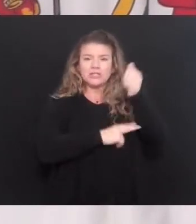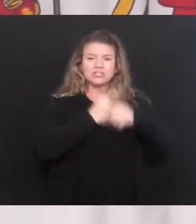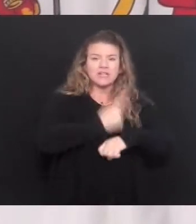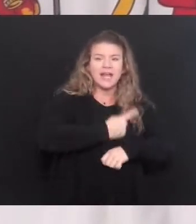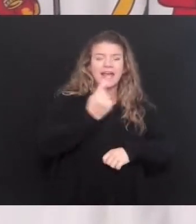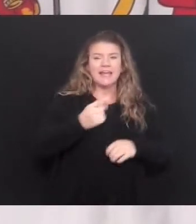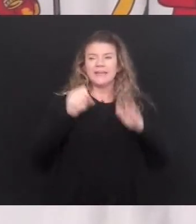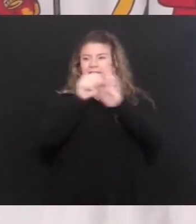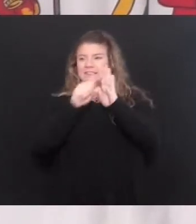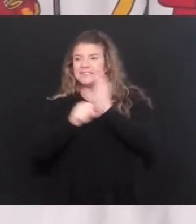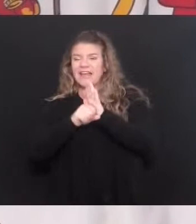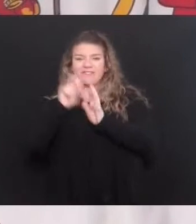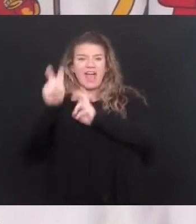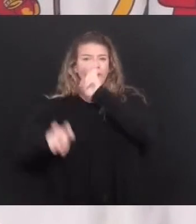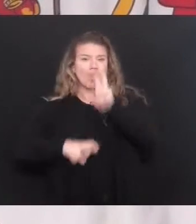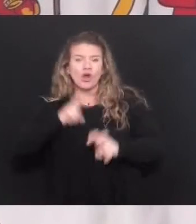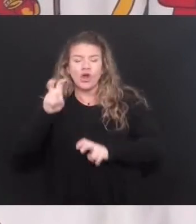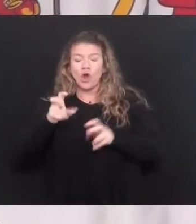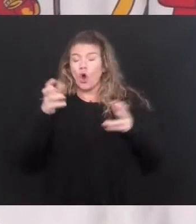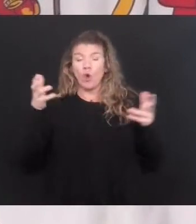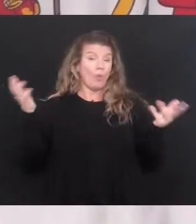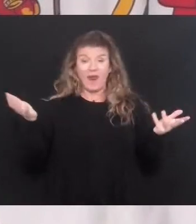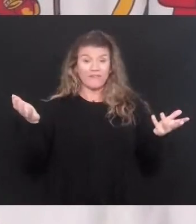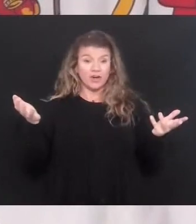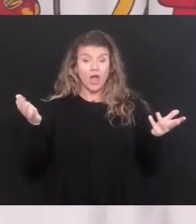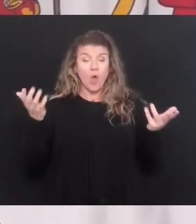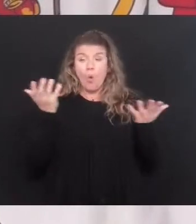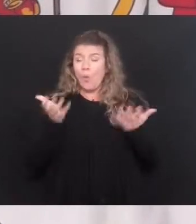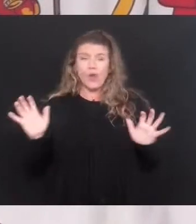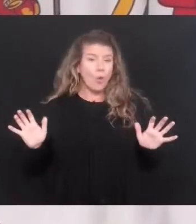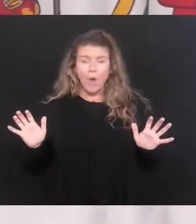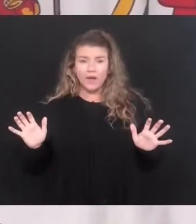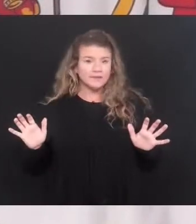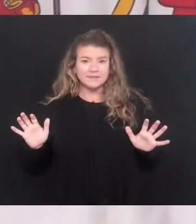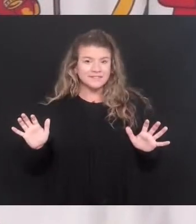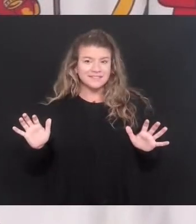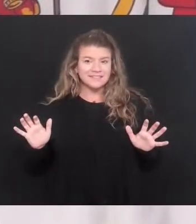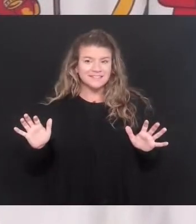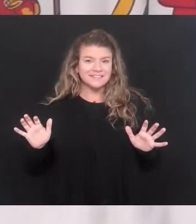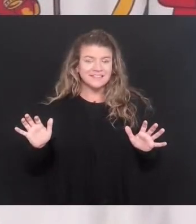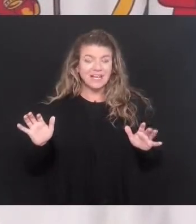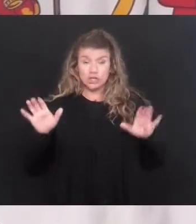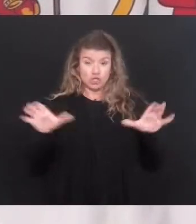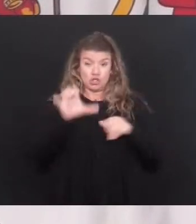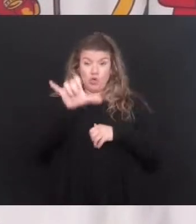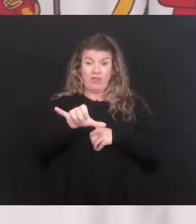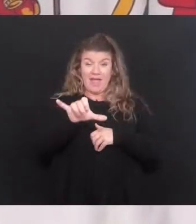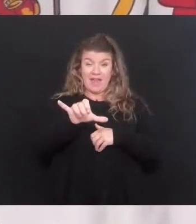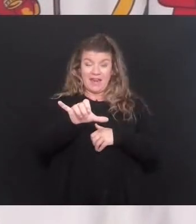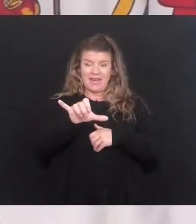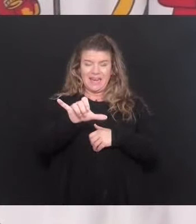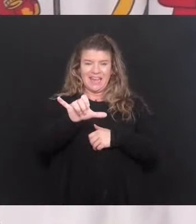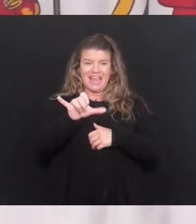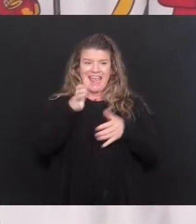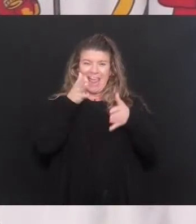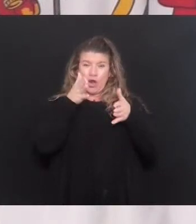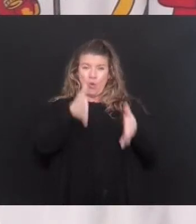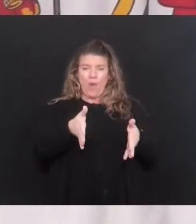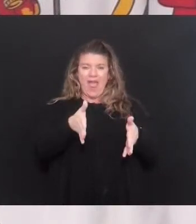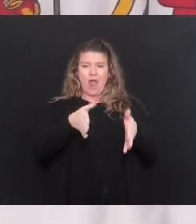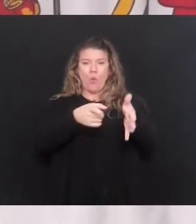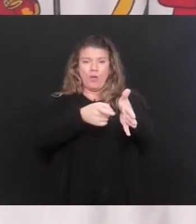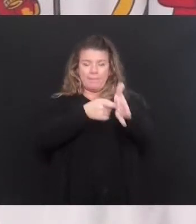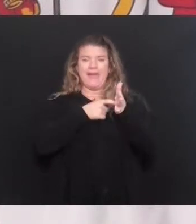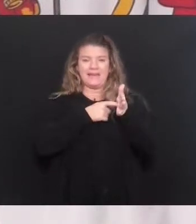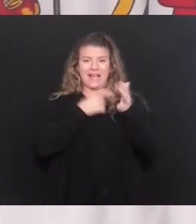state fair or whatever it may be. We don't want to do that in a way with mandates